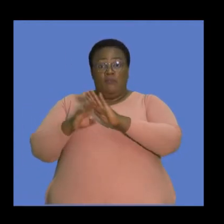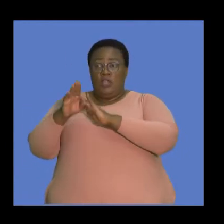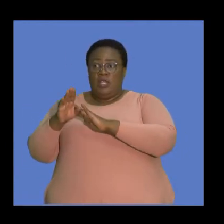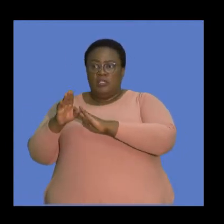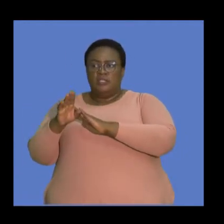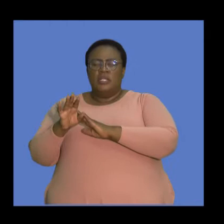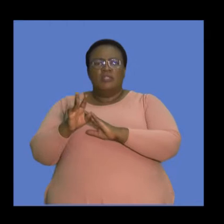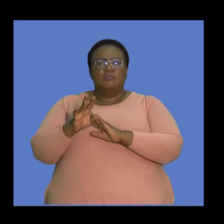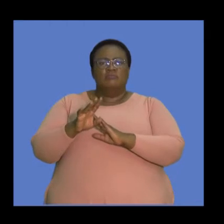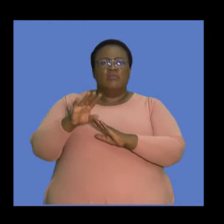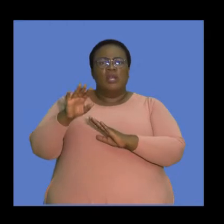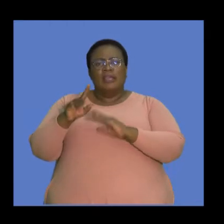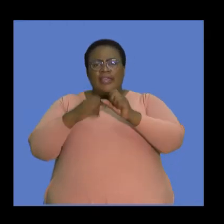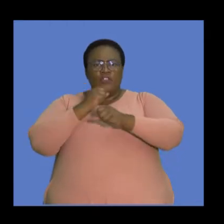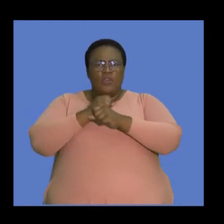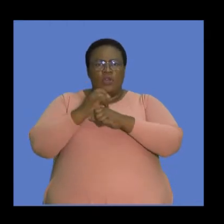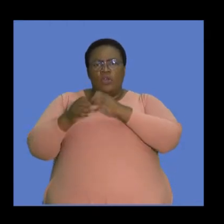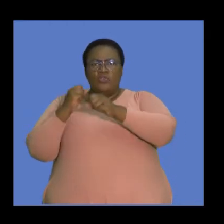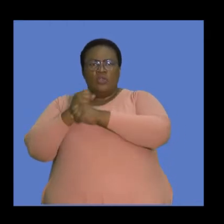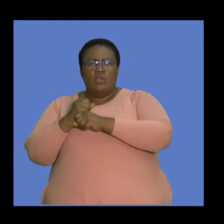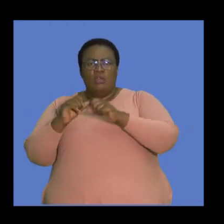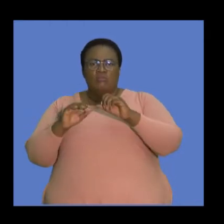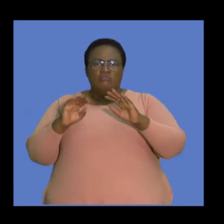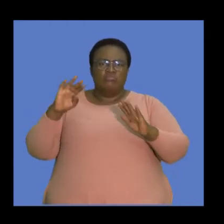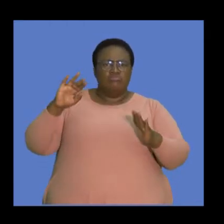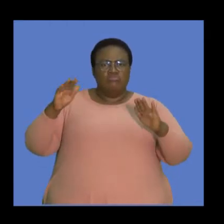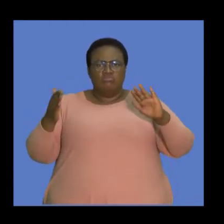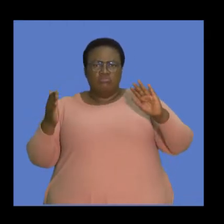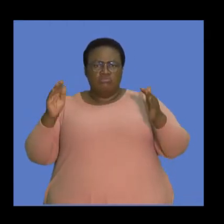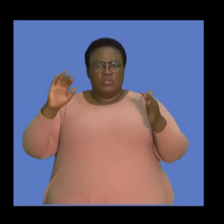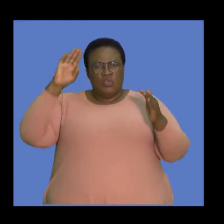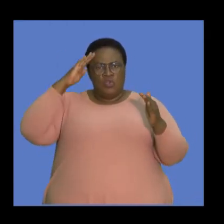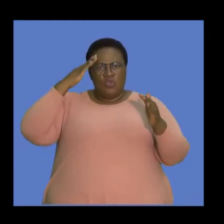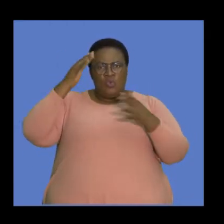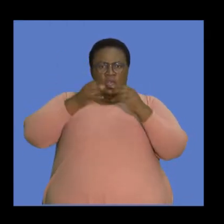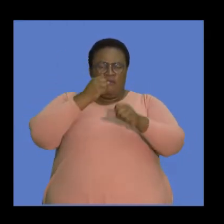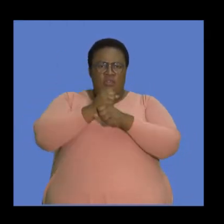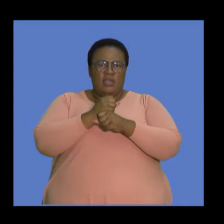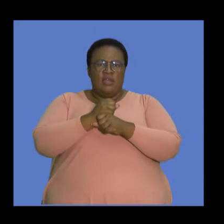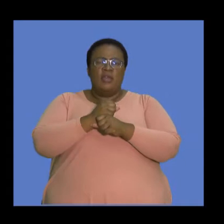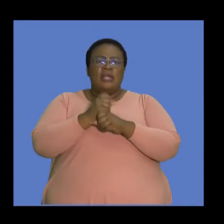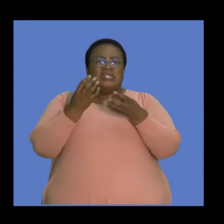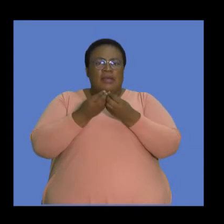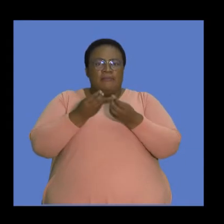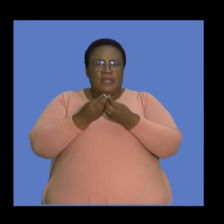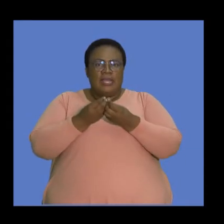from year to year. You know that every year there is something that is added onto the goods and services that we buy.